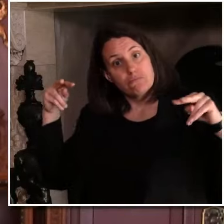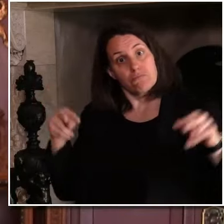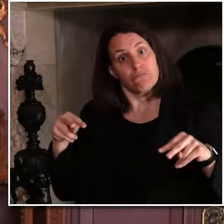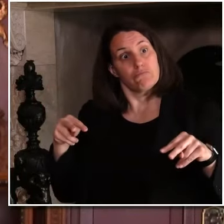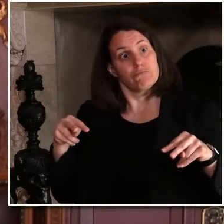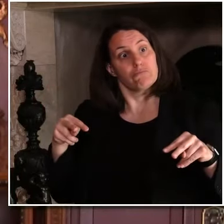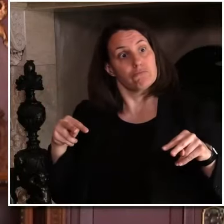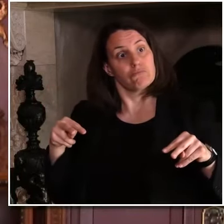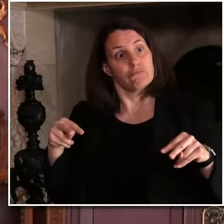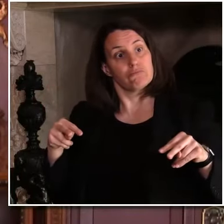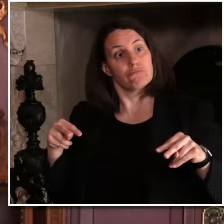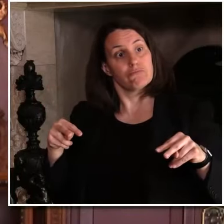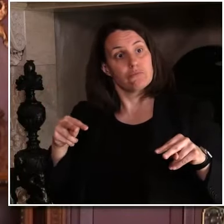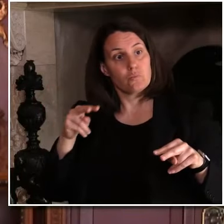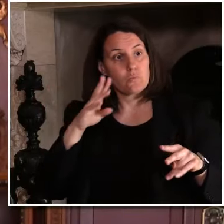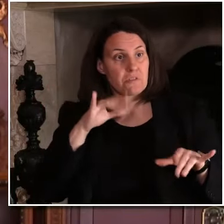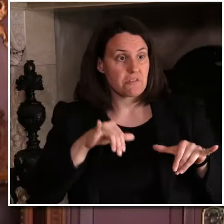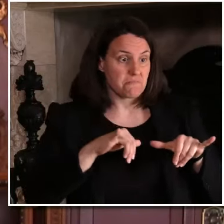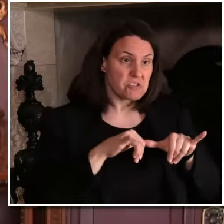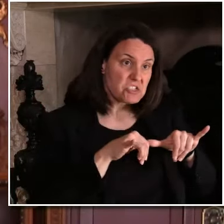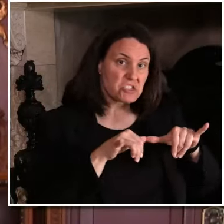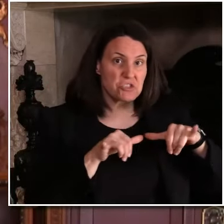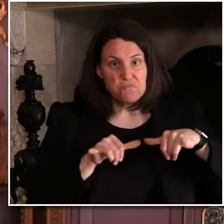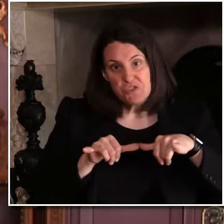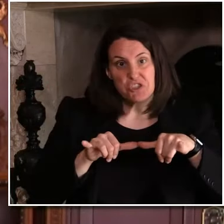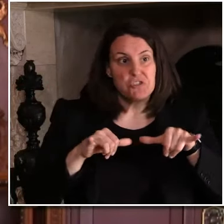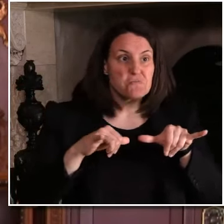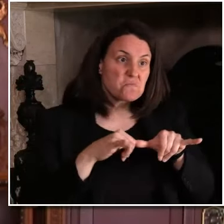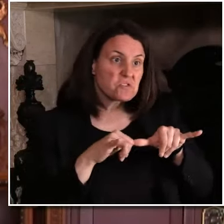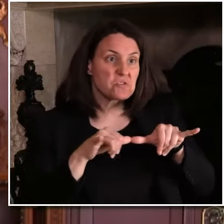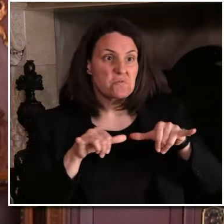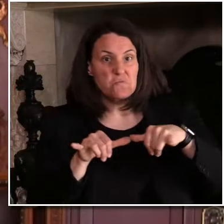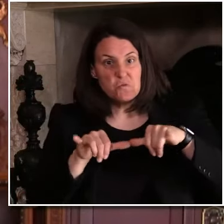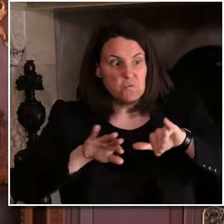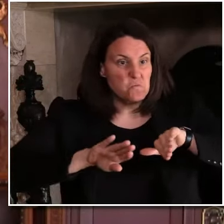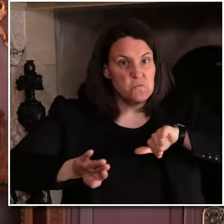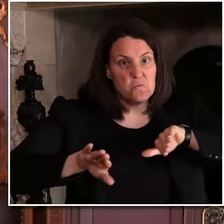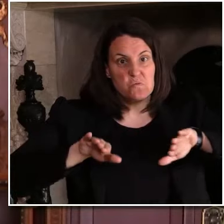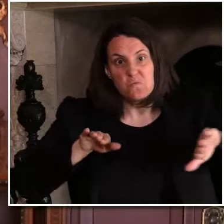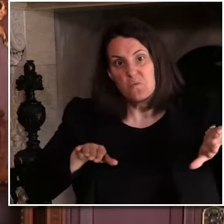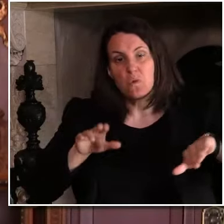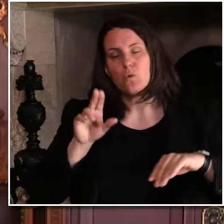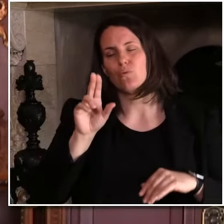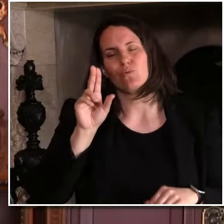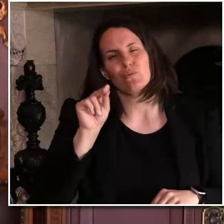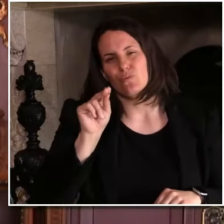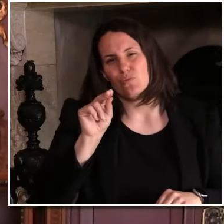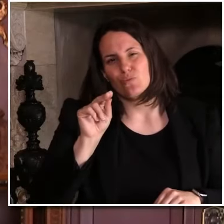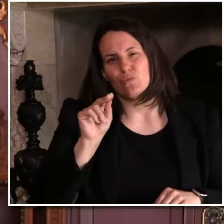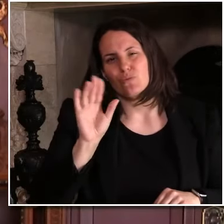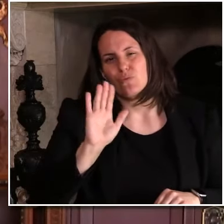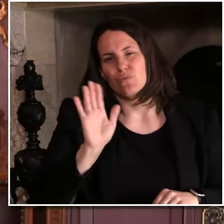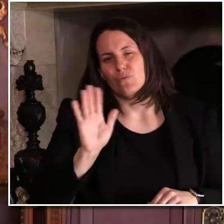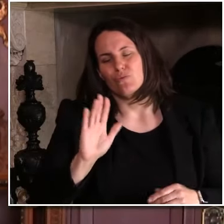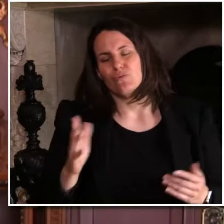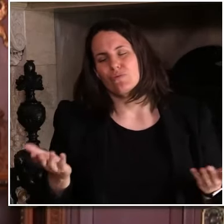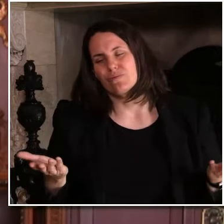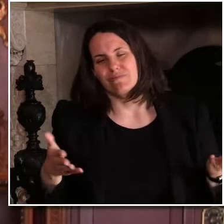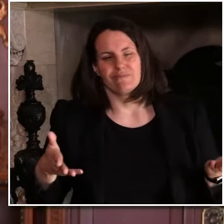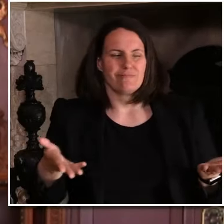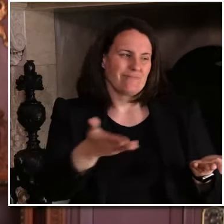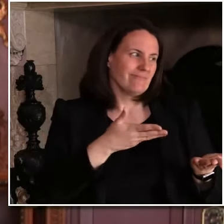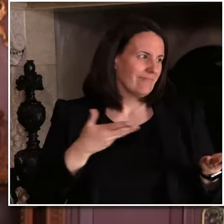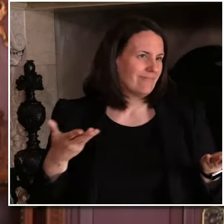measuring with a yardstick, seeing if people are too close or too far away. At the end of the day, people make